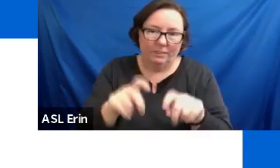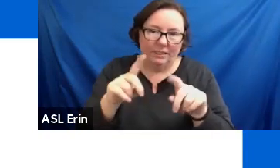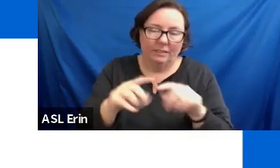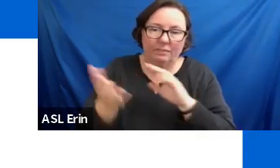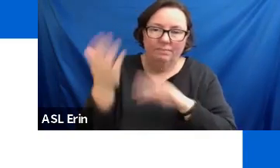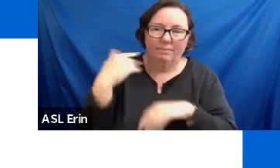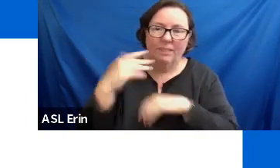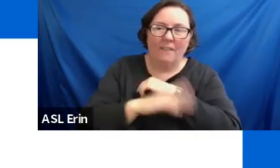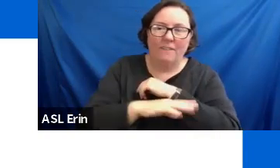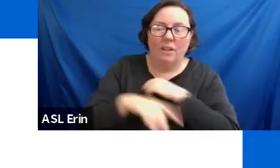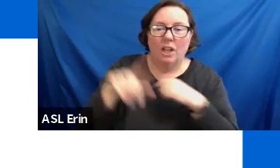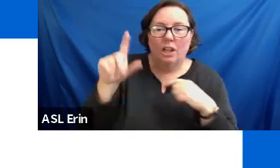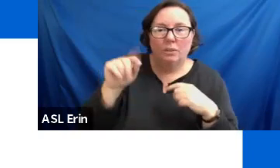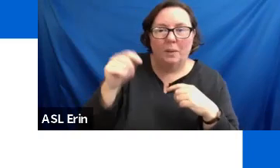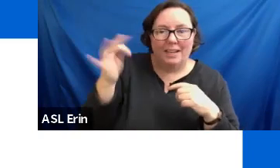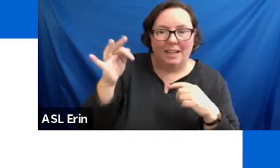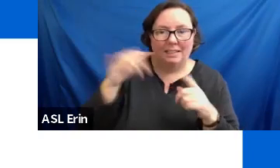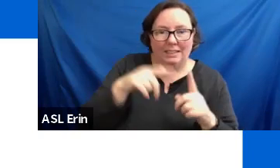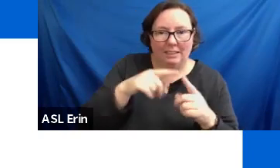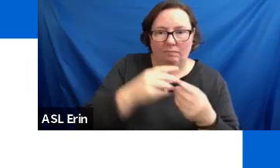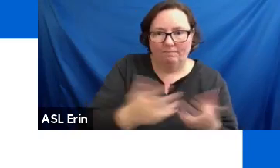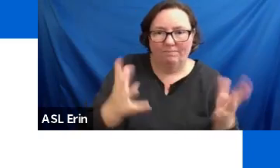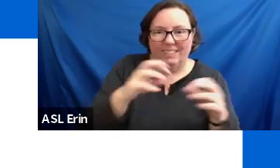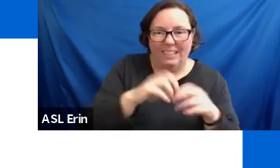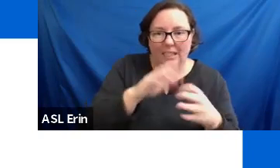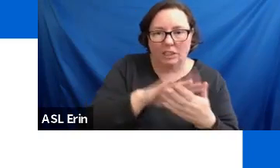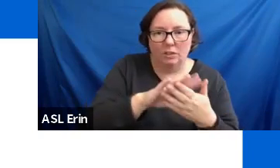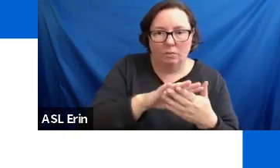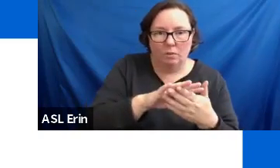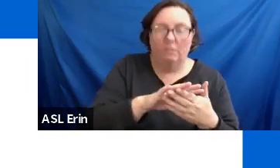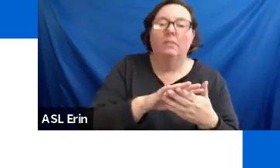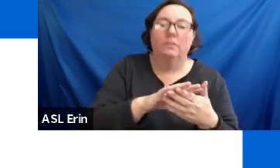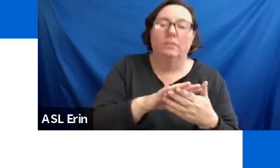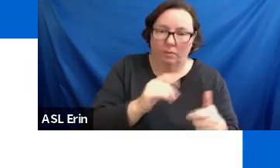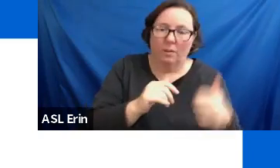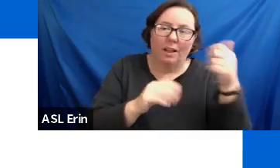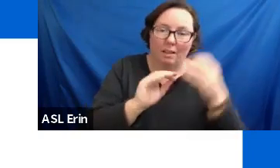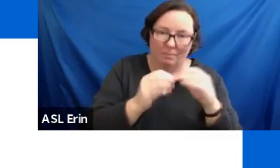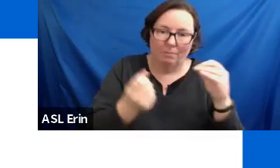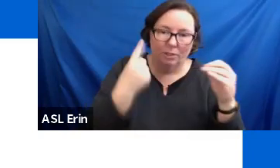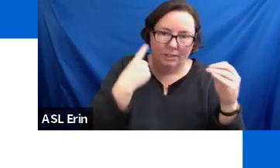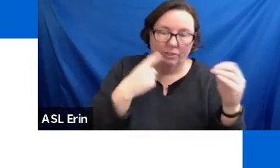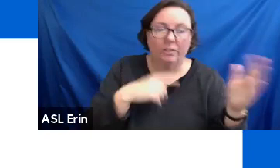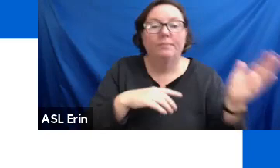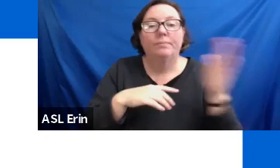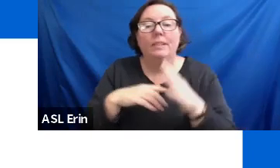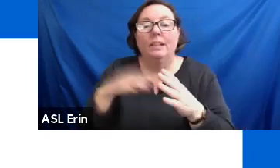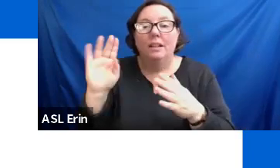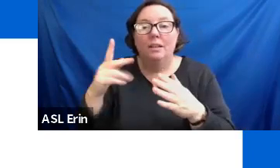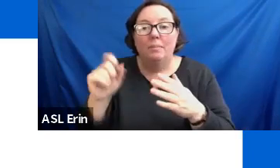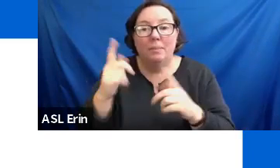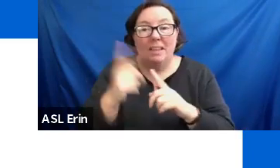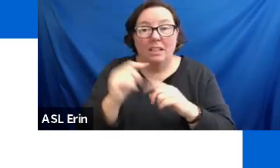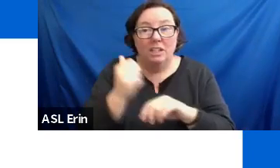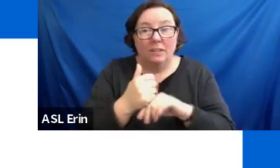2019. I also want to note that in prior years, BPS had a default school choice ranking for students